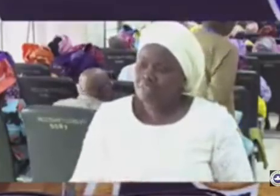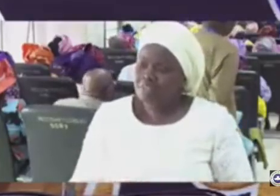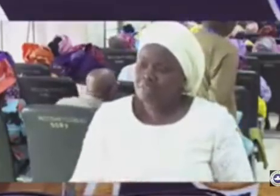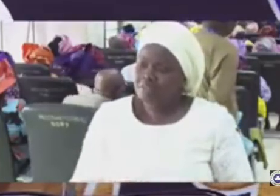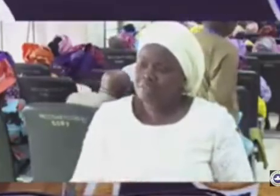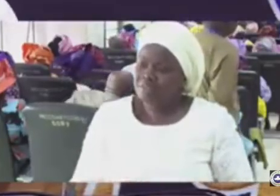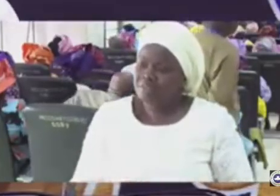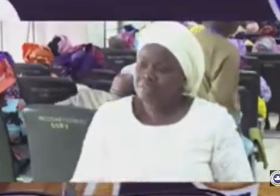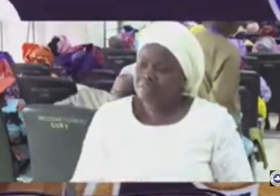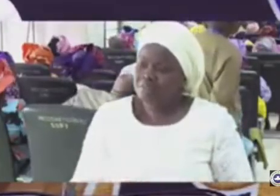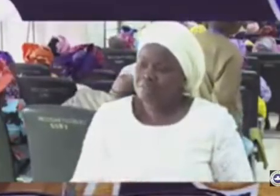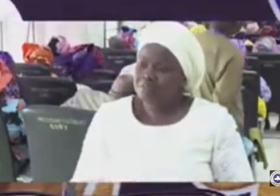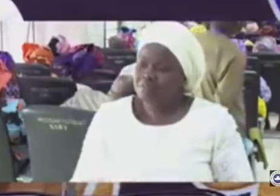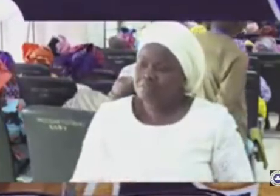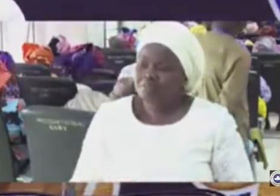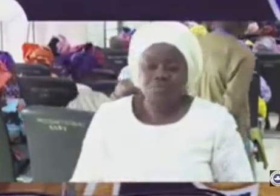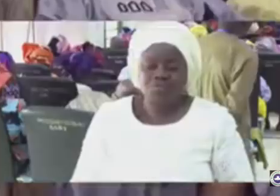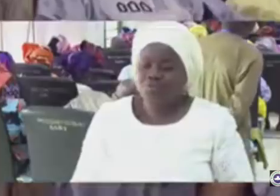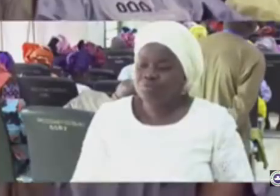"God has forgiven you."